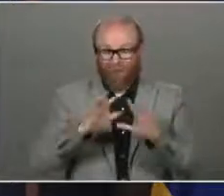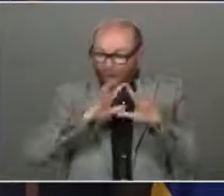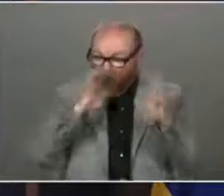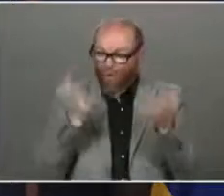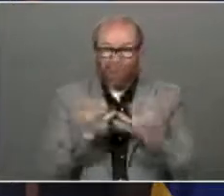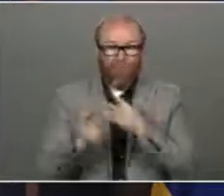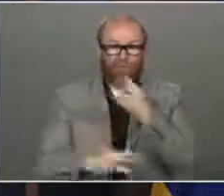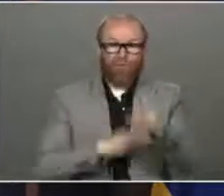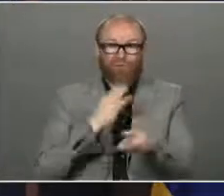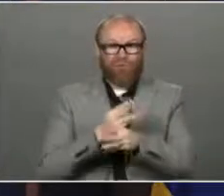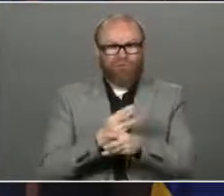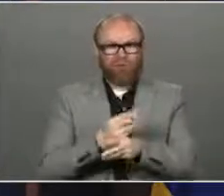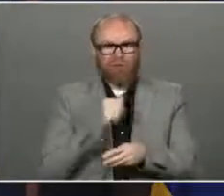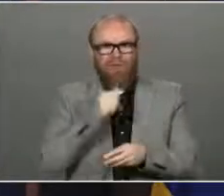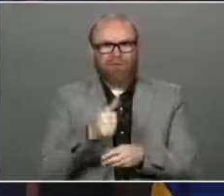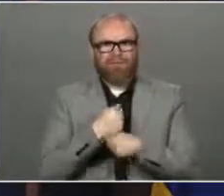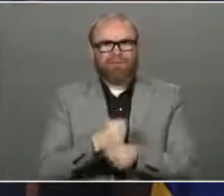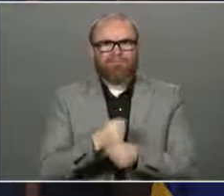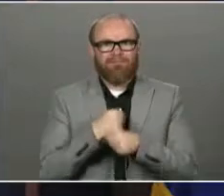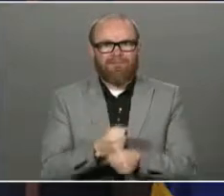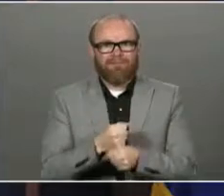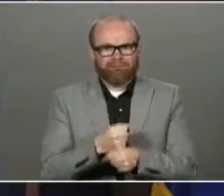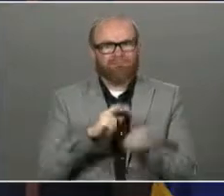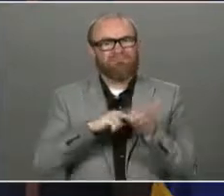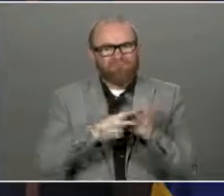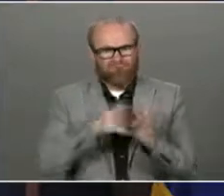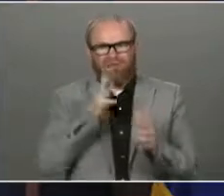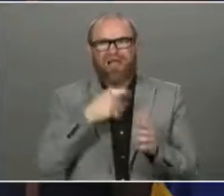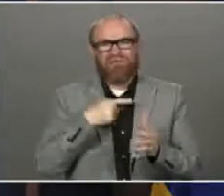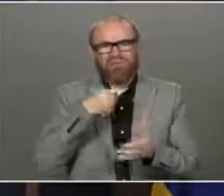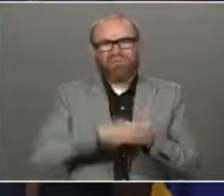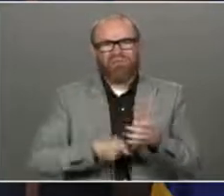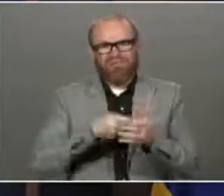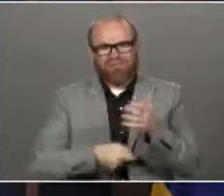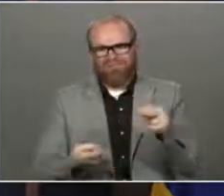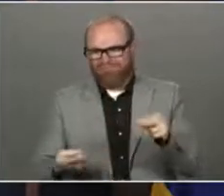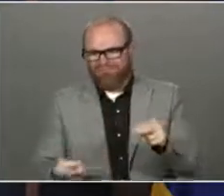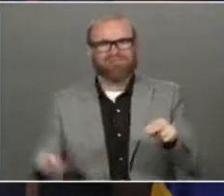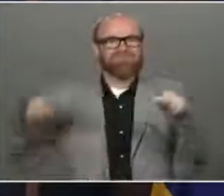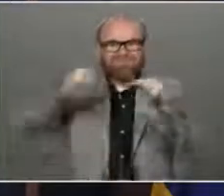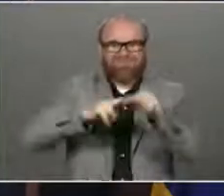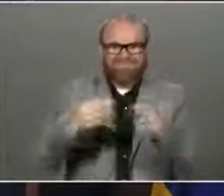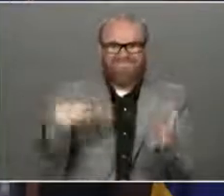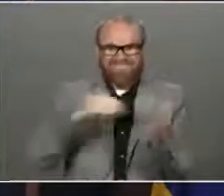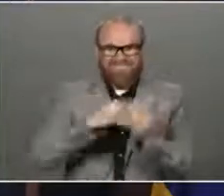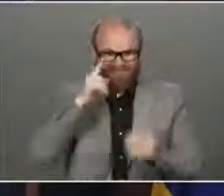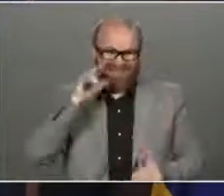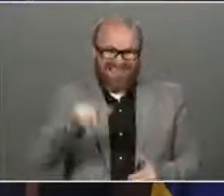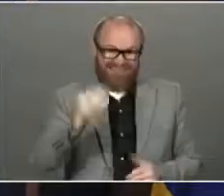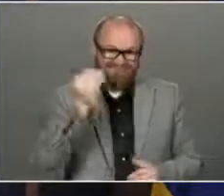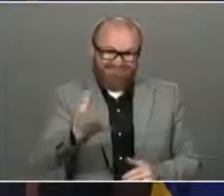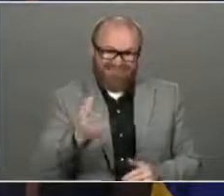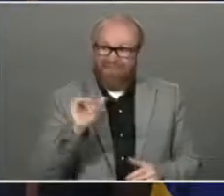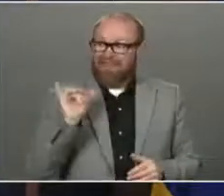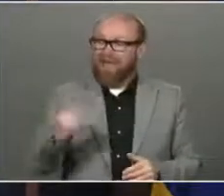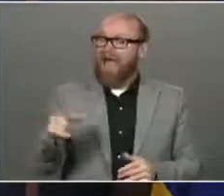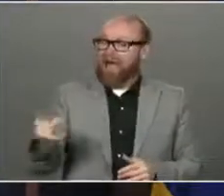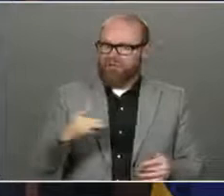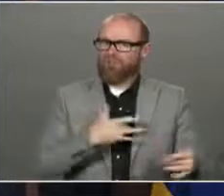another inflationary bump because of the supply chain interruptions that are happening there. So that deeply concerns